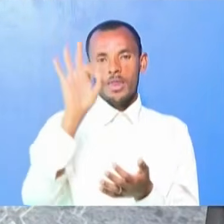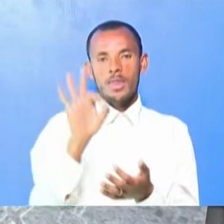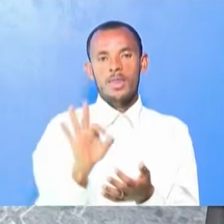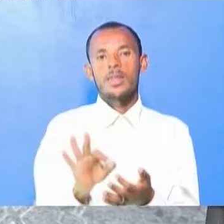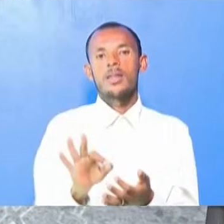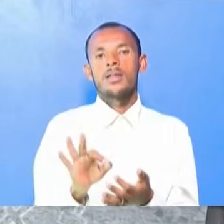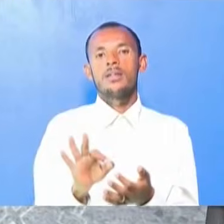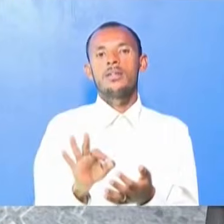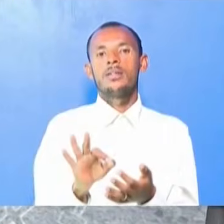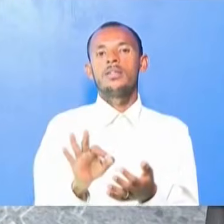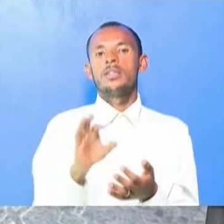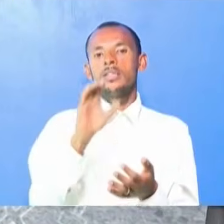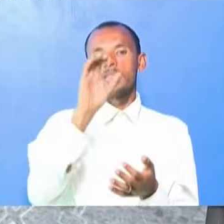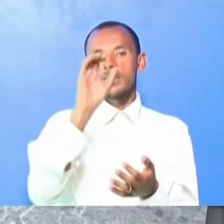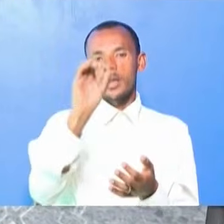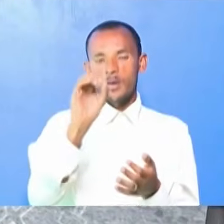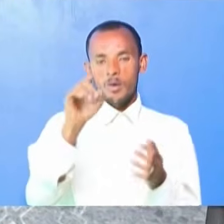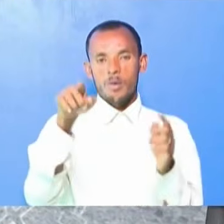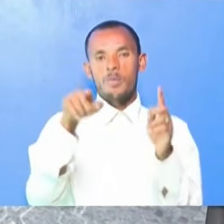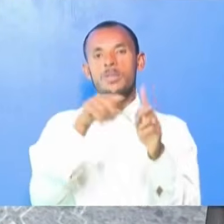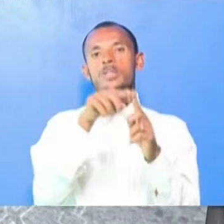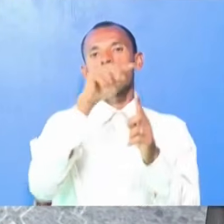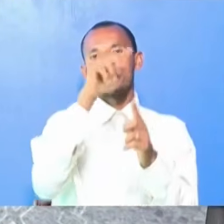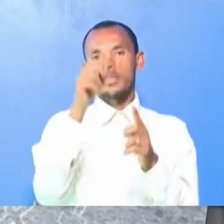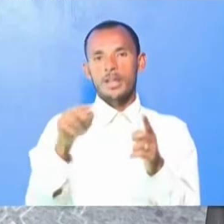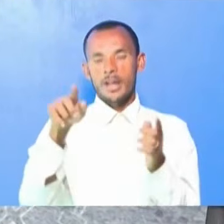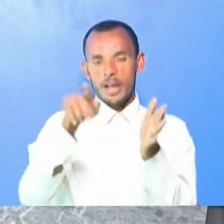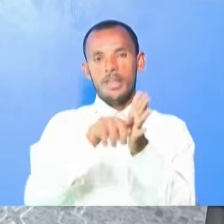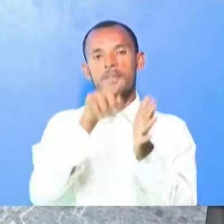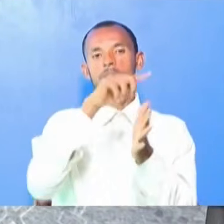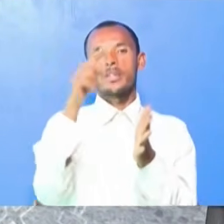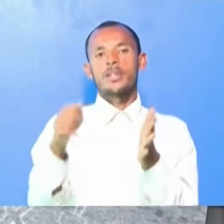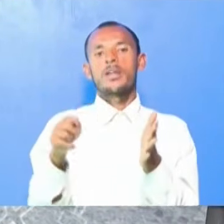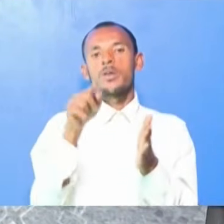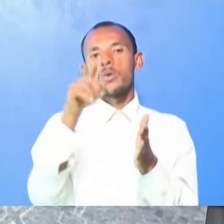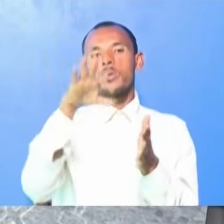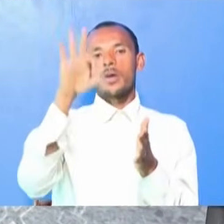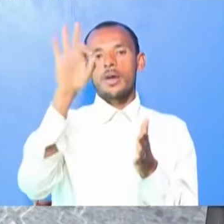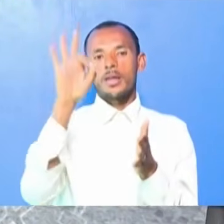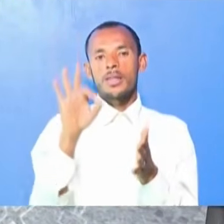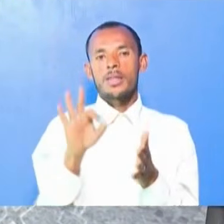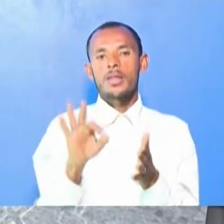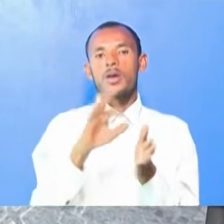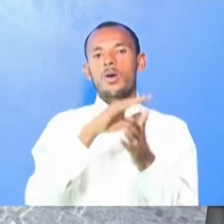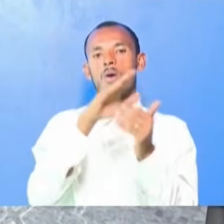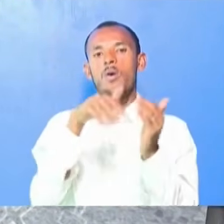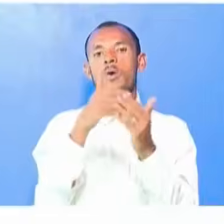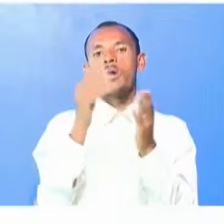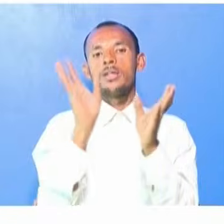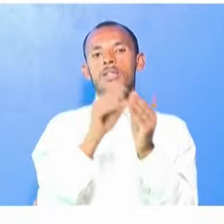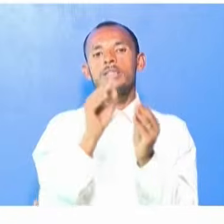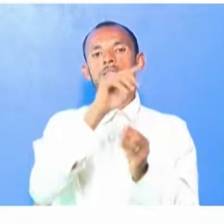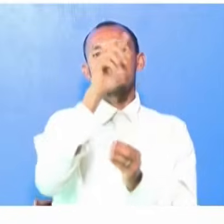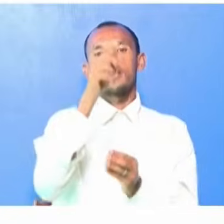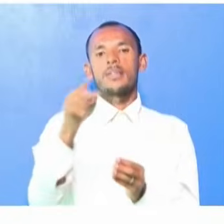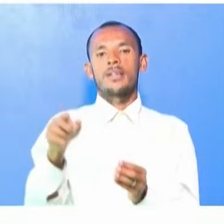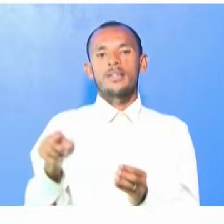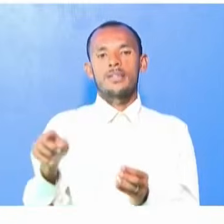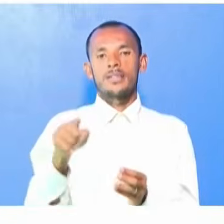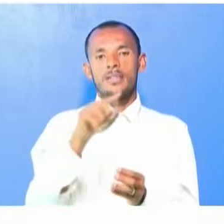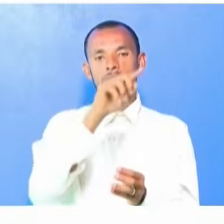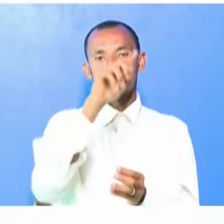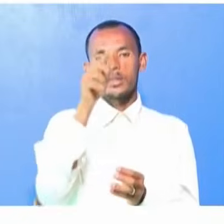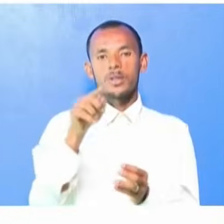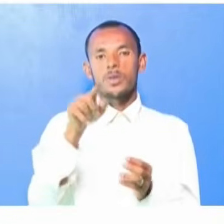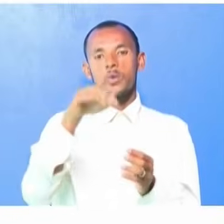one, 0 and positive integer, you get the whole set of integers. That's right. Therefore, you